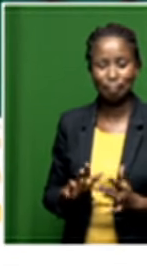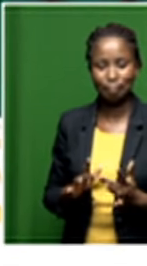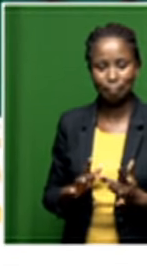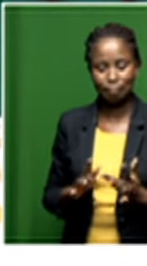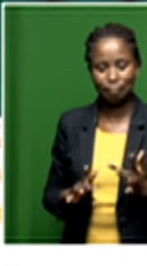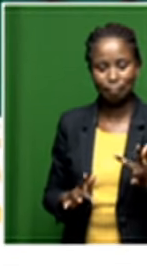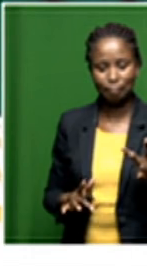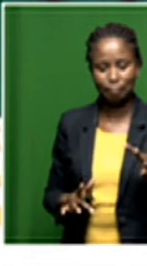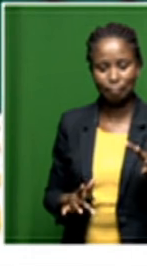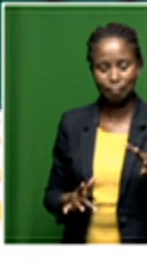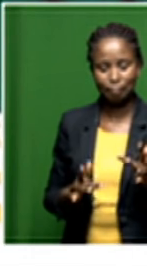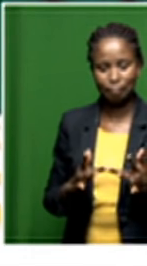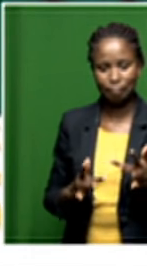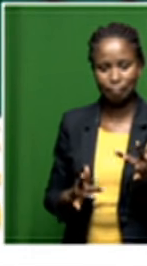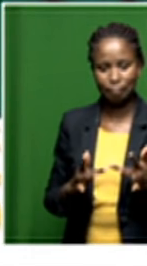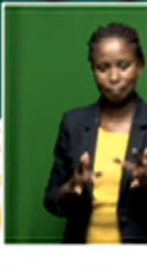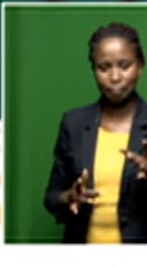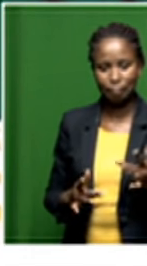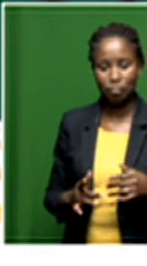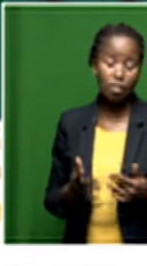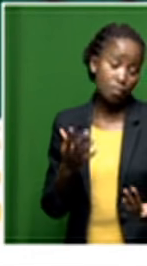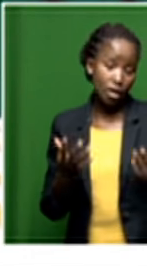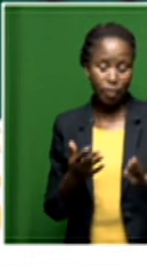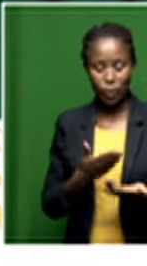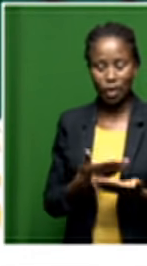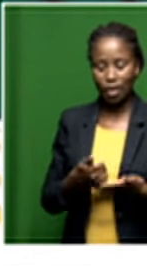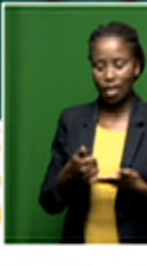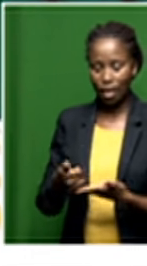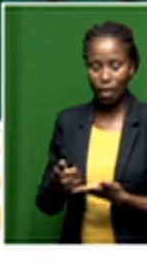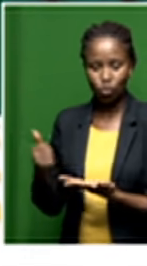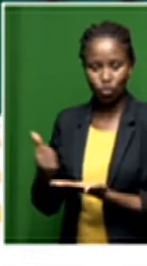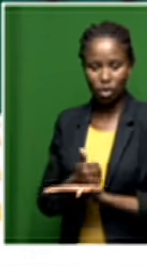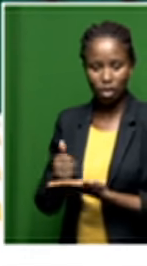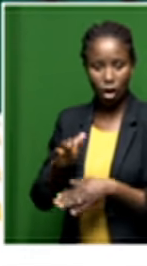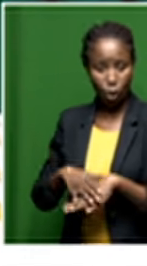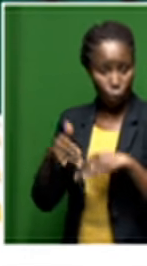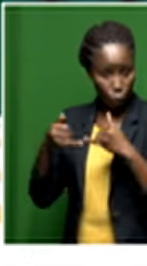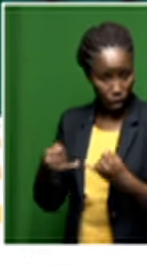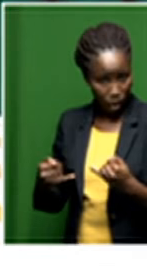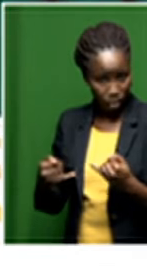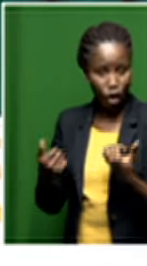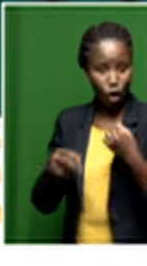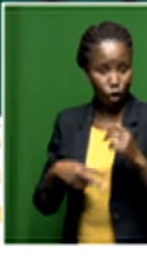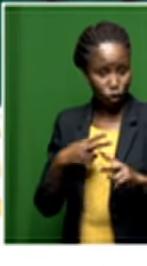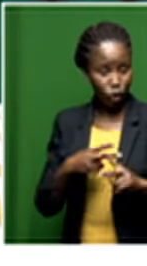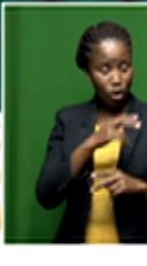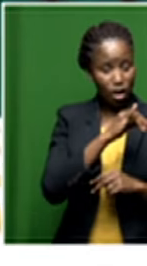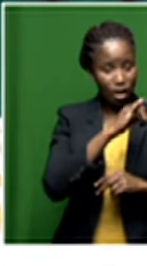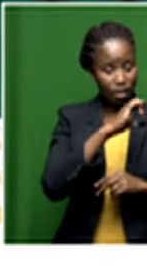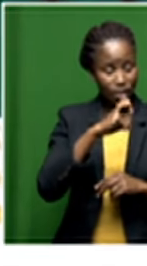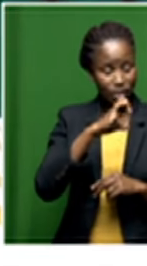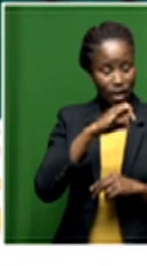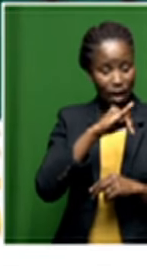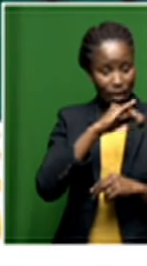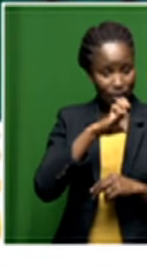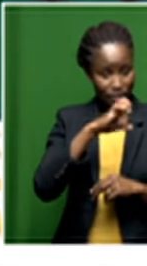registering them online, and discussing with the IEC how to manage that. So